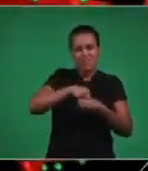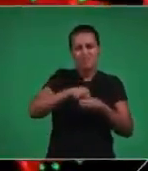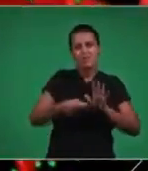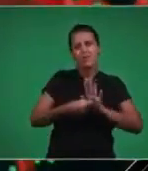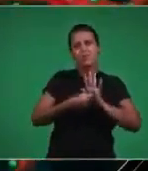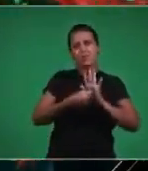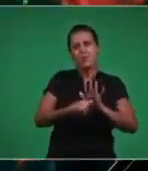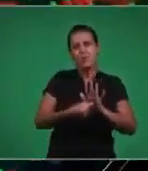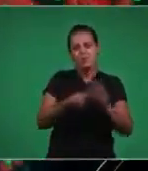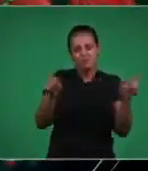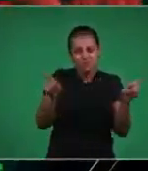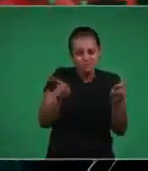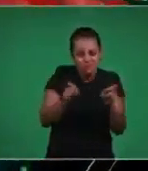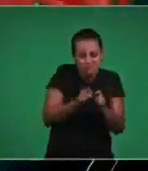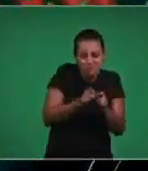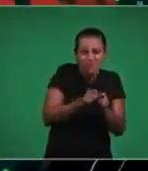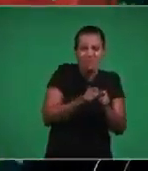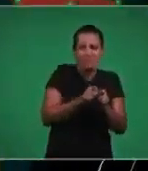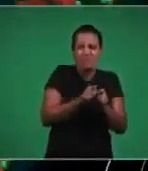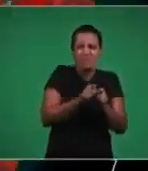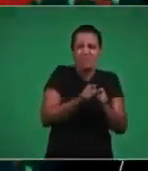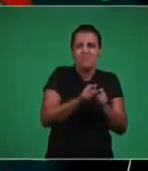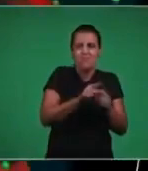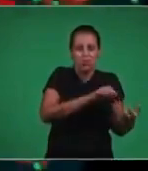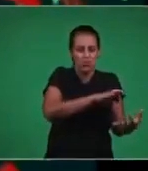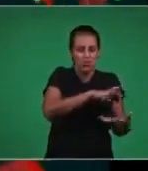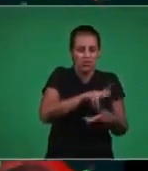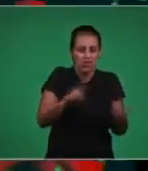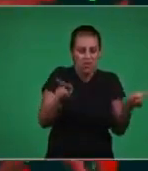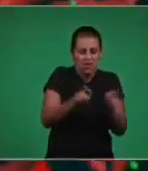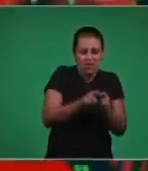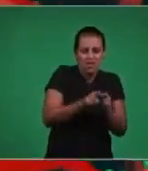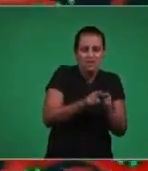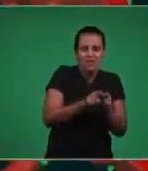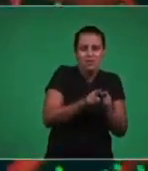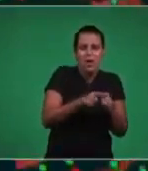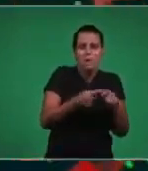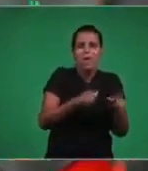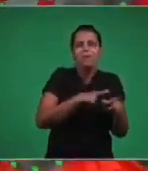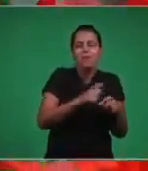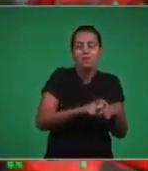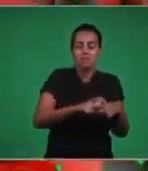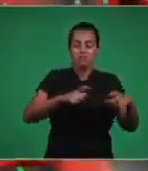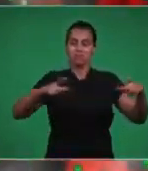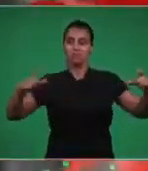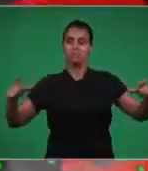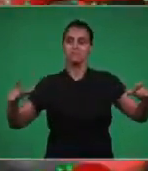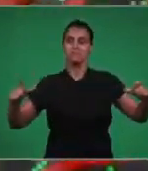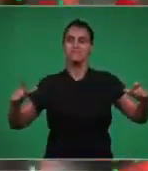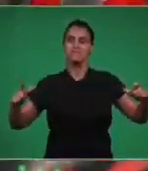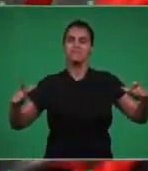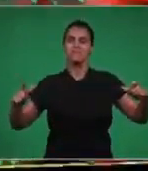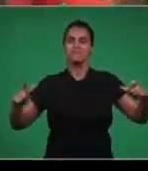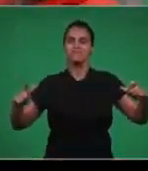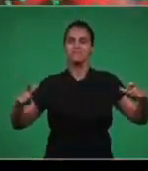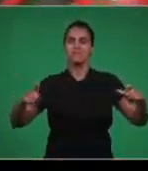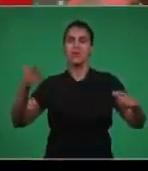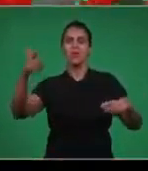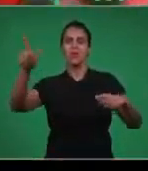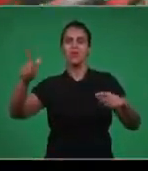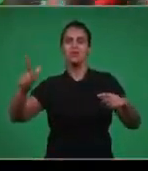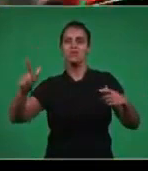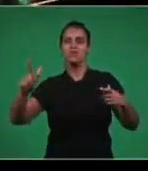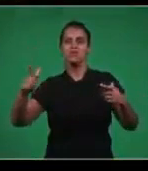universe. And now if we look to the macro universe, the expansion of the universe, I cannot